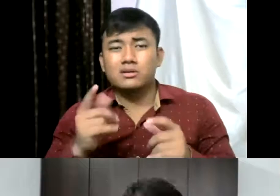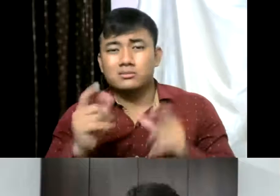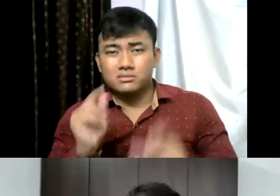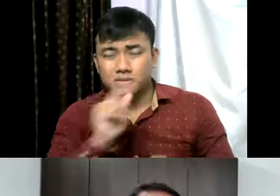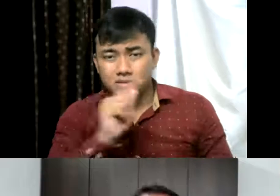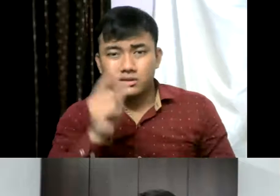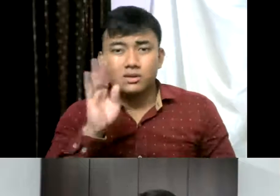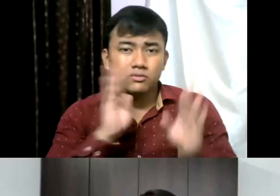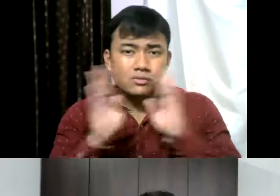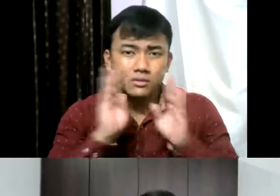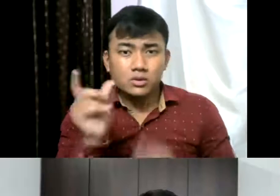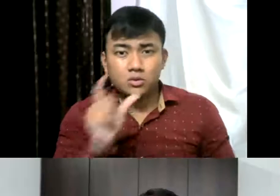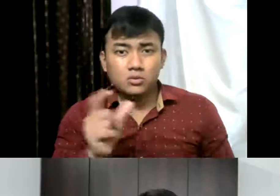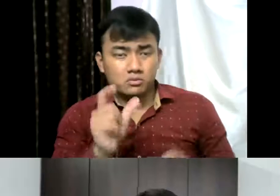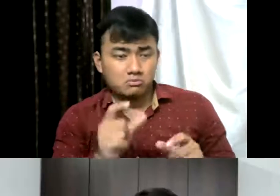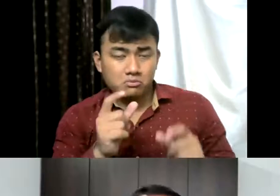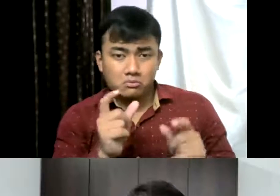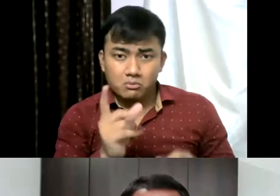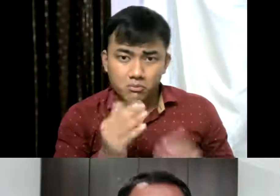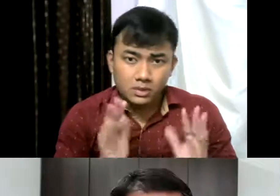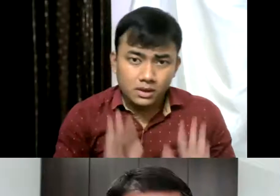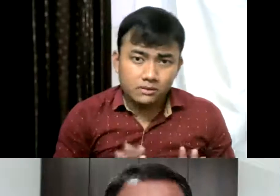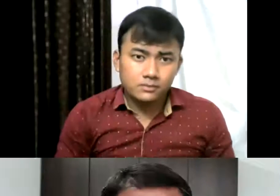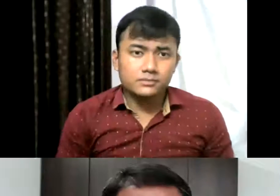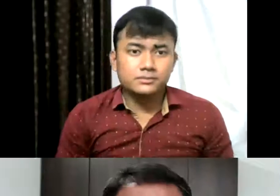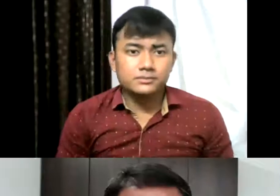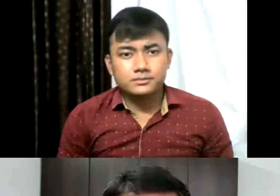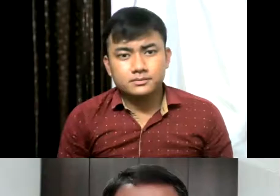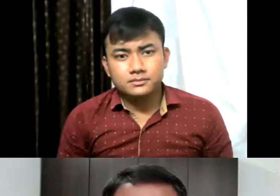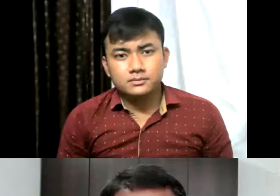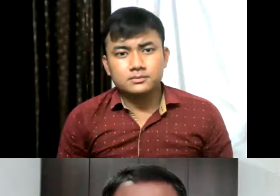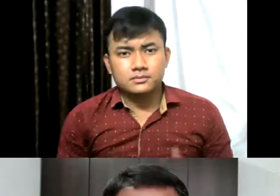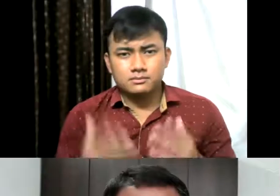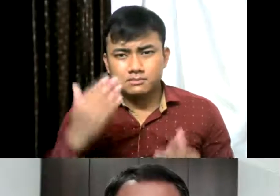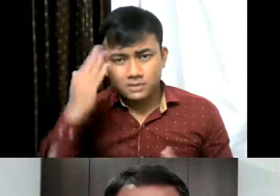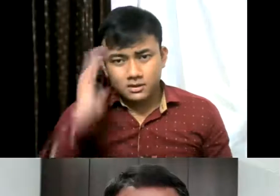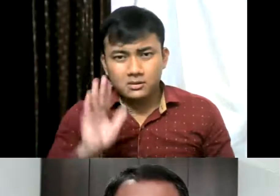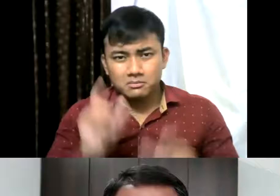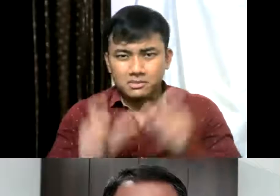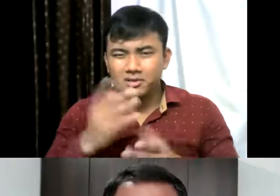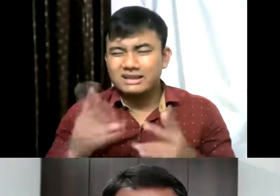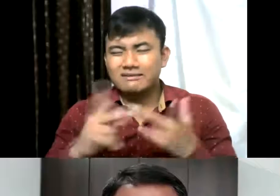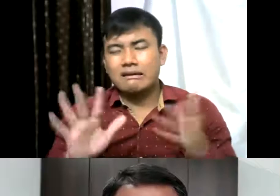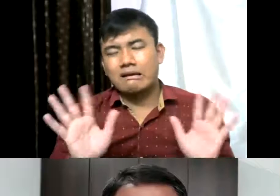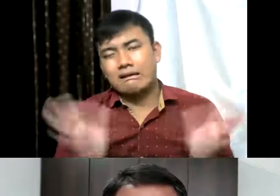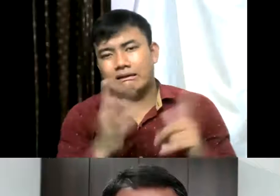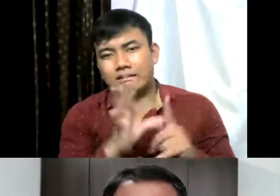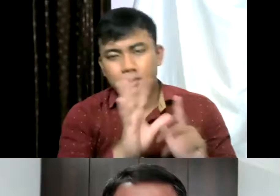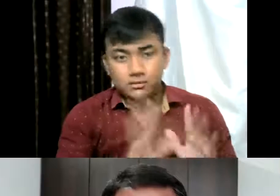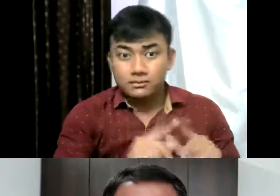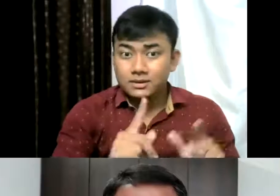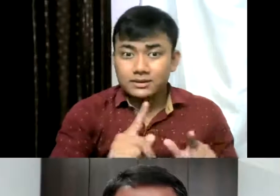with screen readers and like, you know, things like that. I know they do a lot of nonsense, but like this they have kind of